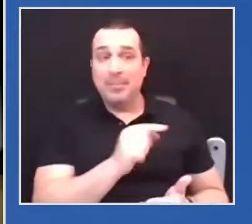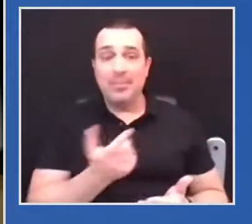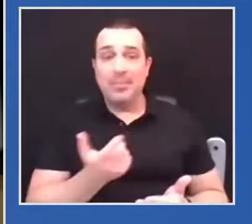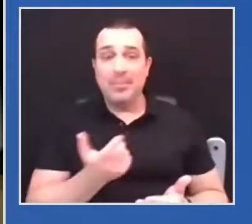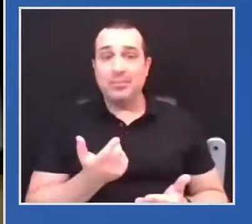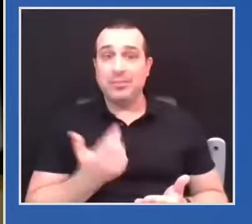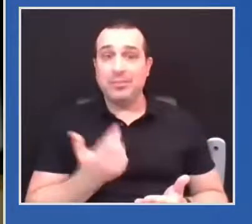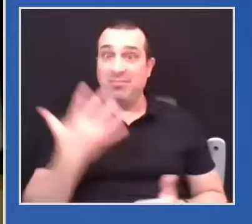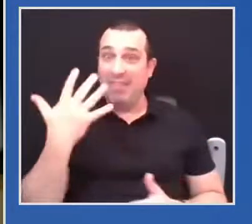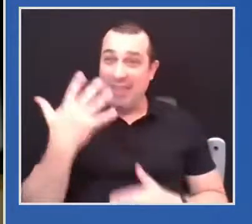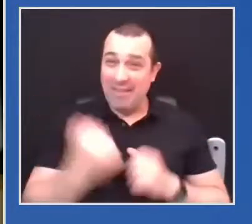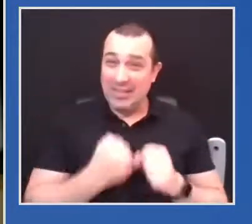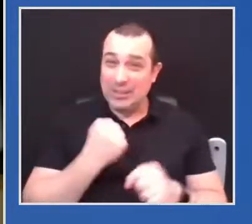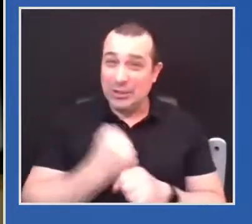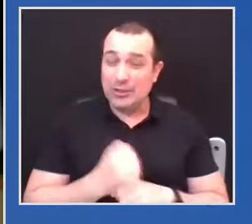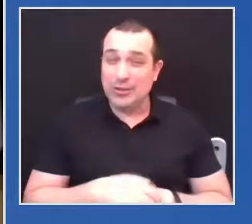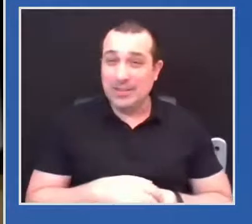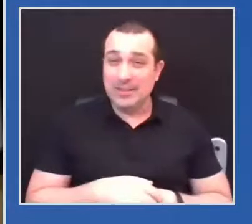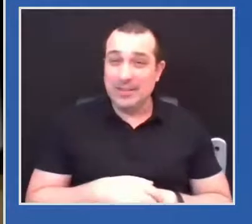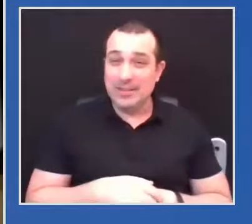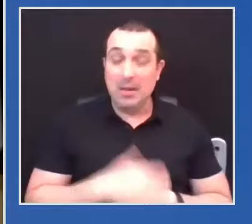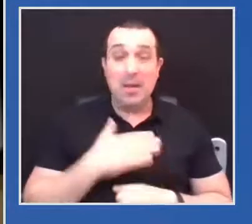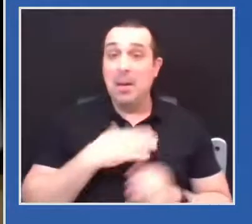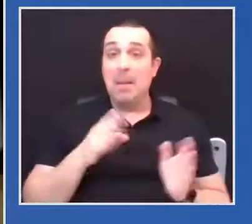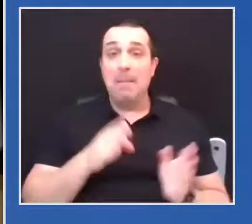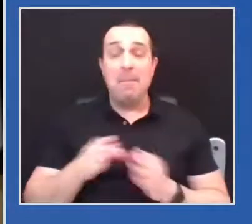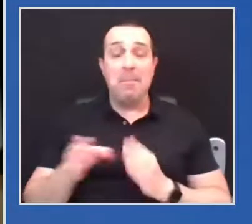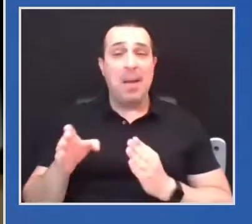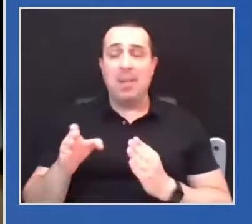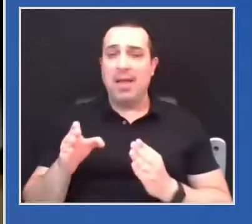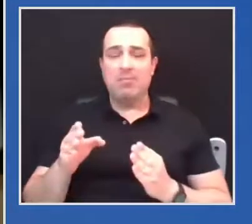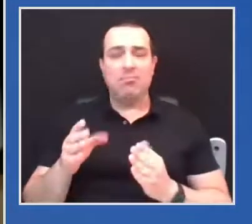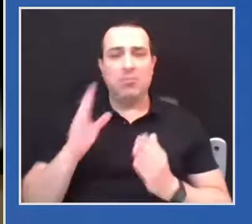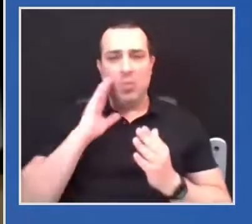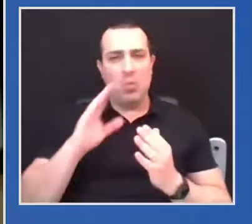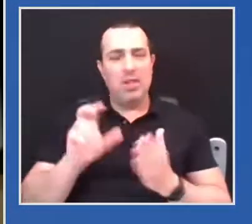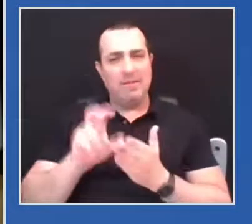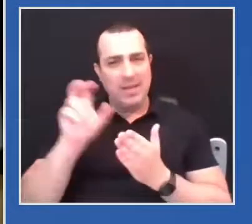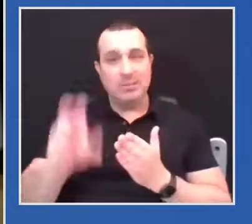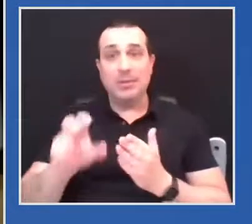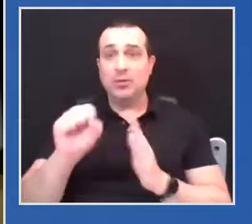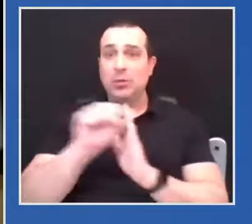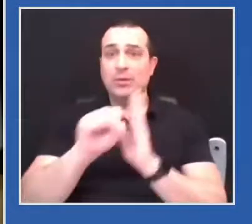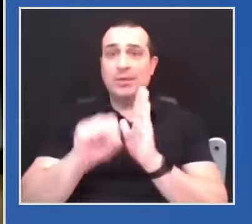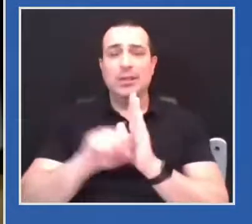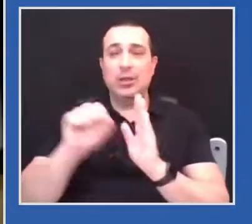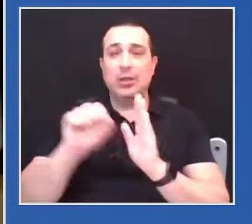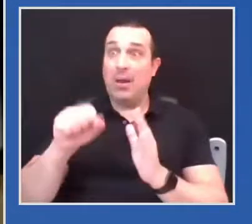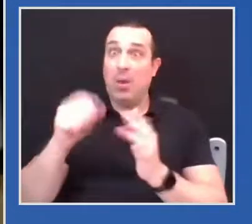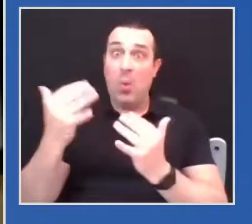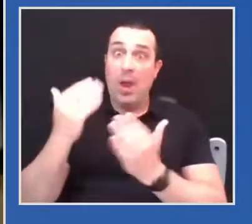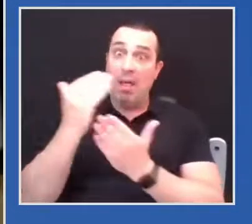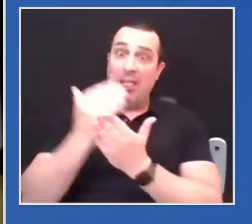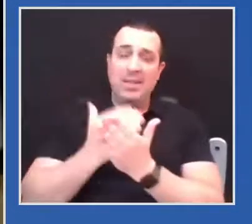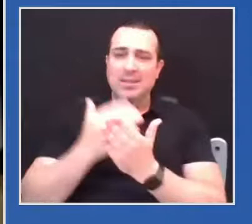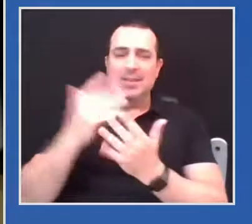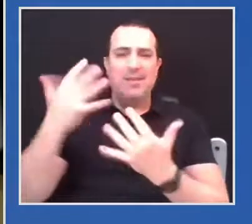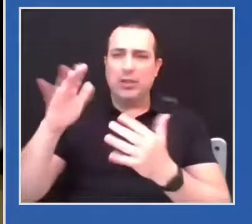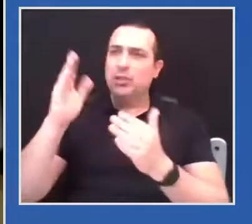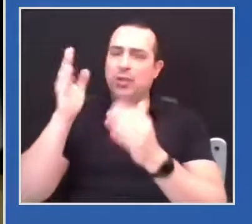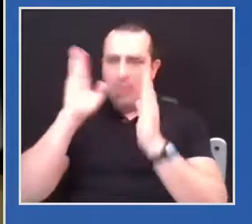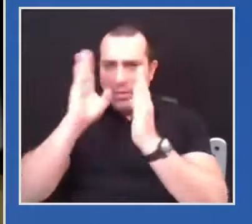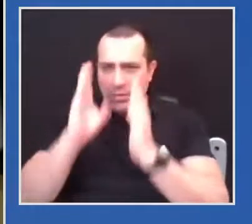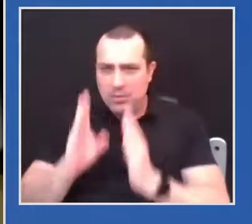5 years. My plan makes a bold investment so that states can clear the waiting list. We'll also take the pharmaceutical